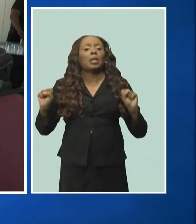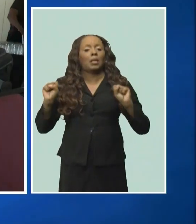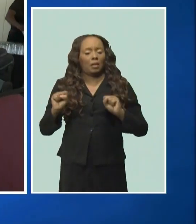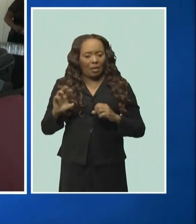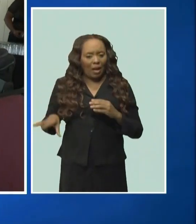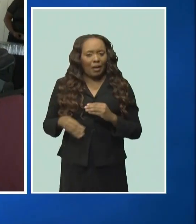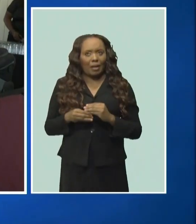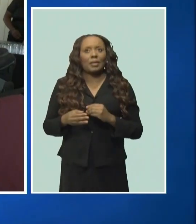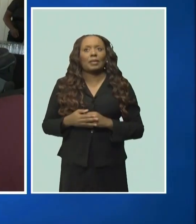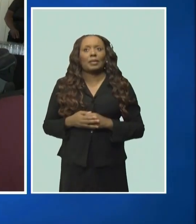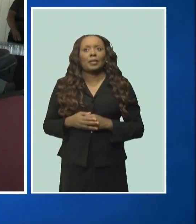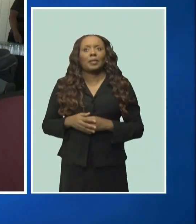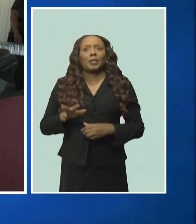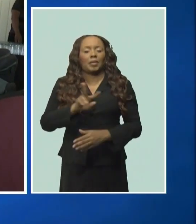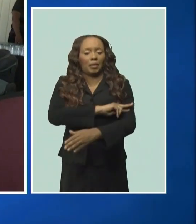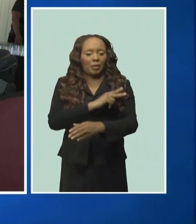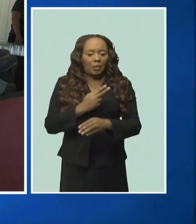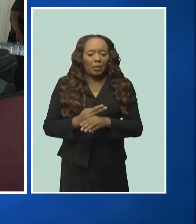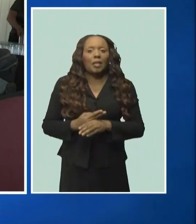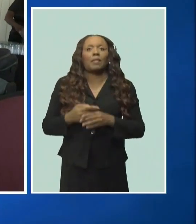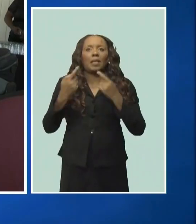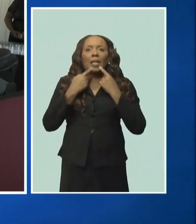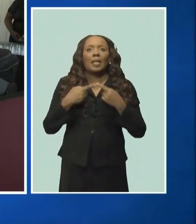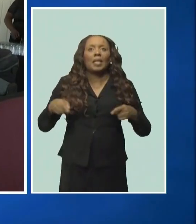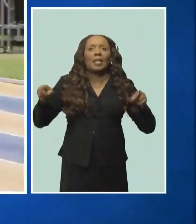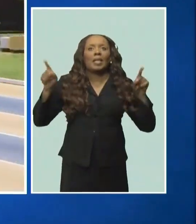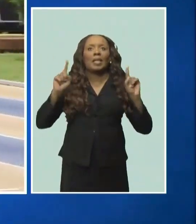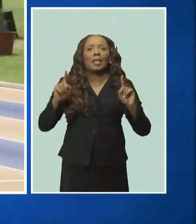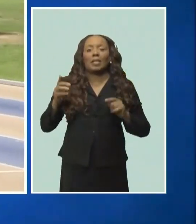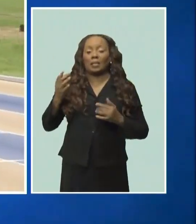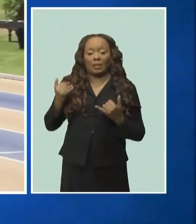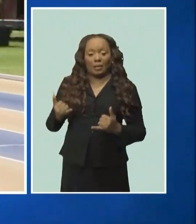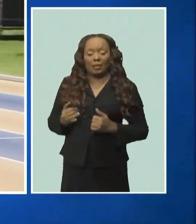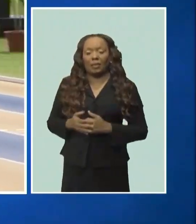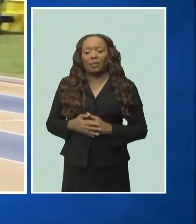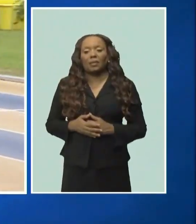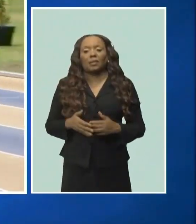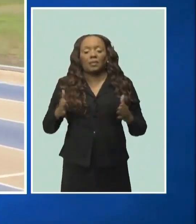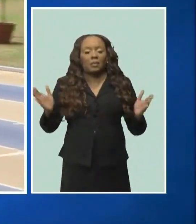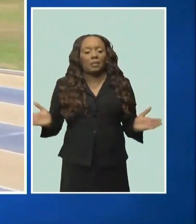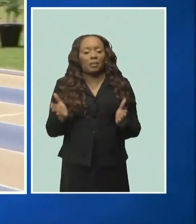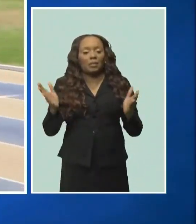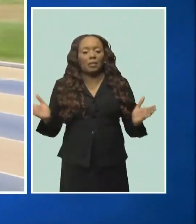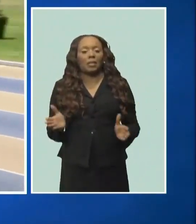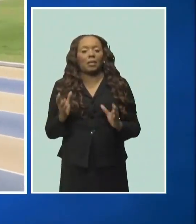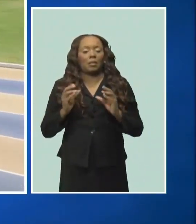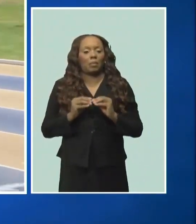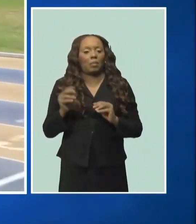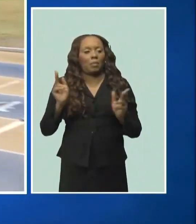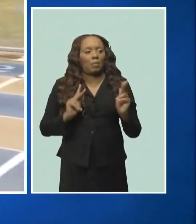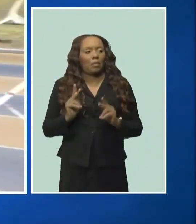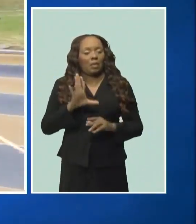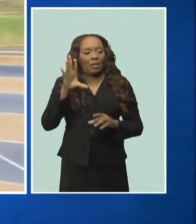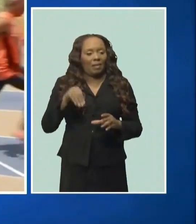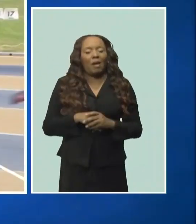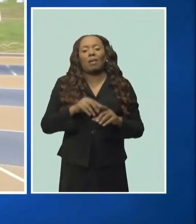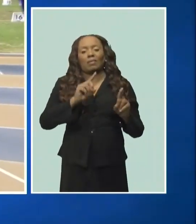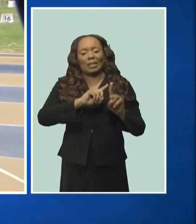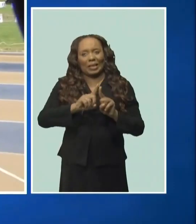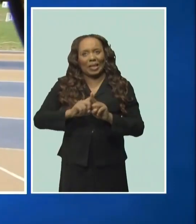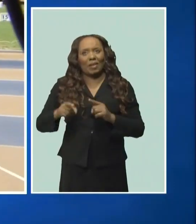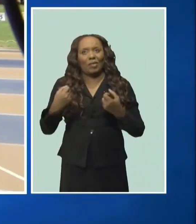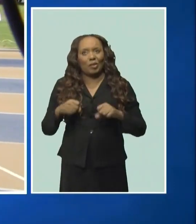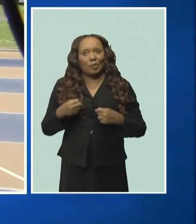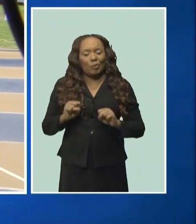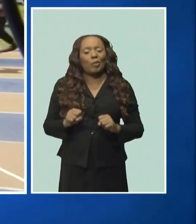the launch at the Vauxhall facility for senior citizens. He's encouraging more people to take part in the various disciplines